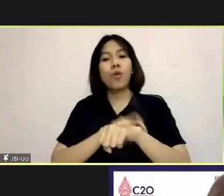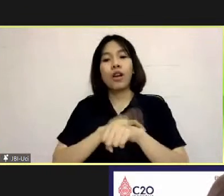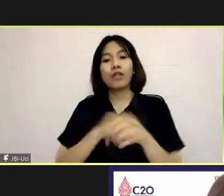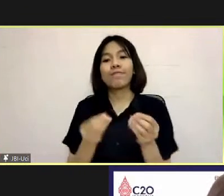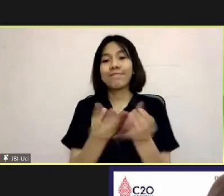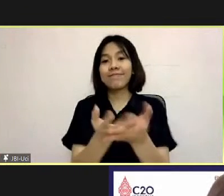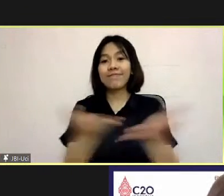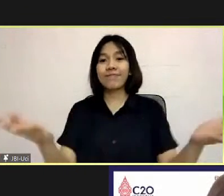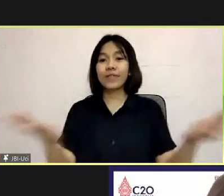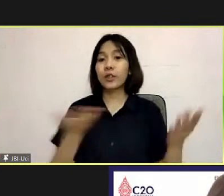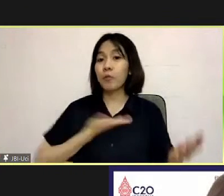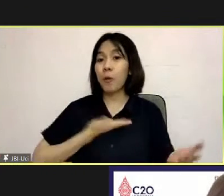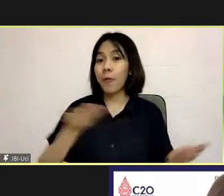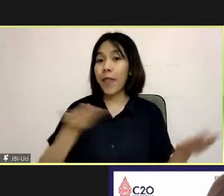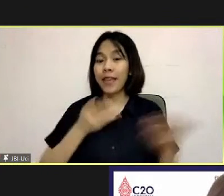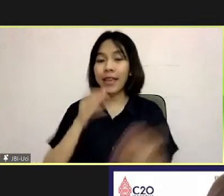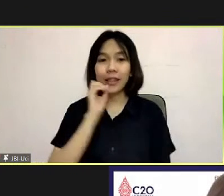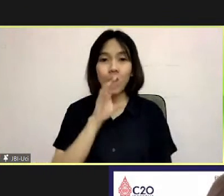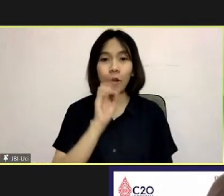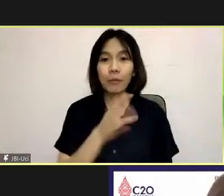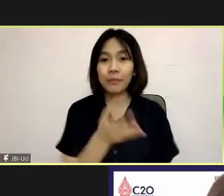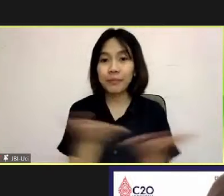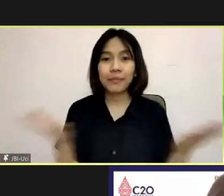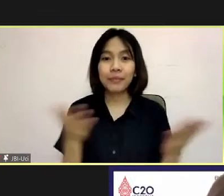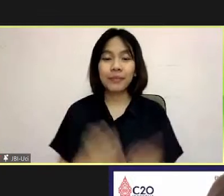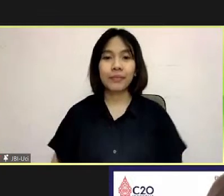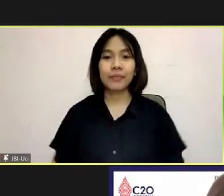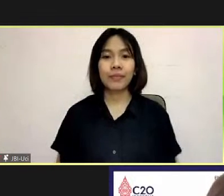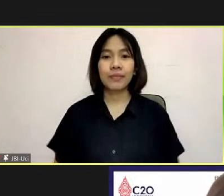allow your mic to be able to speak to the